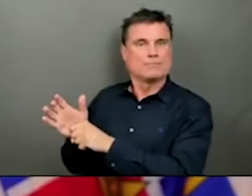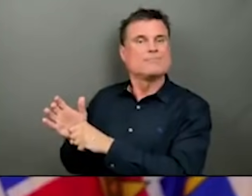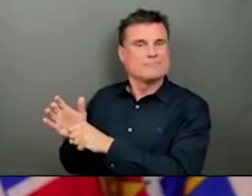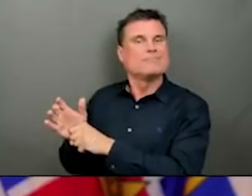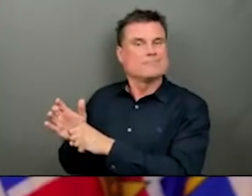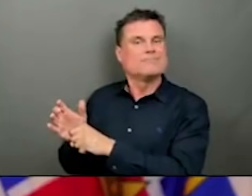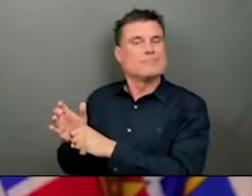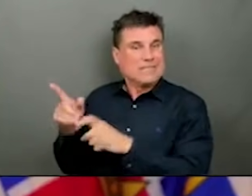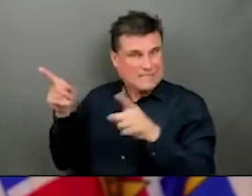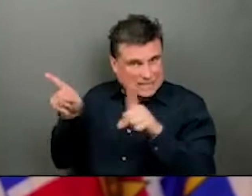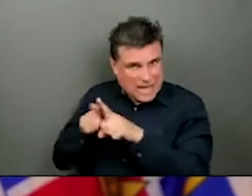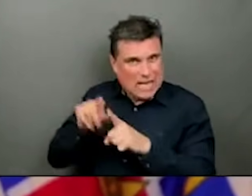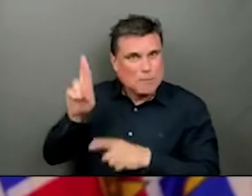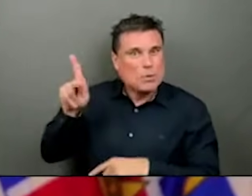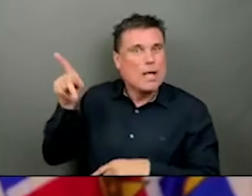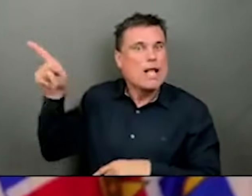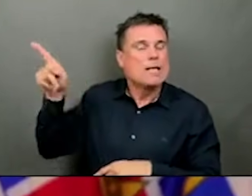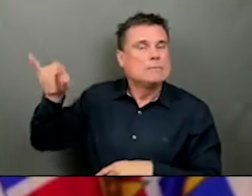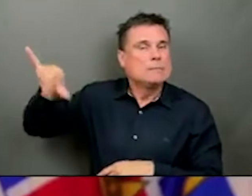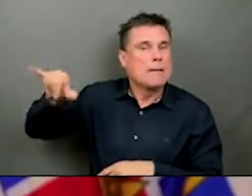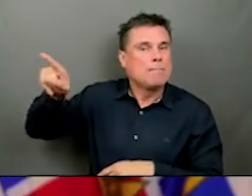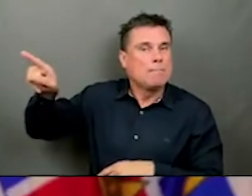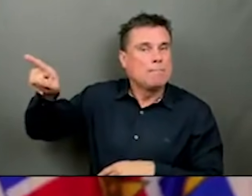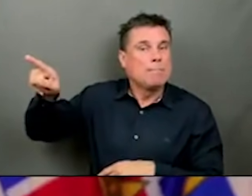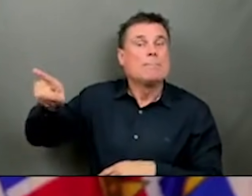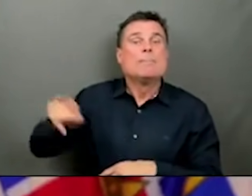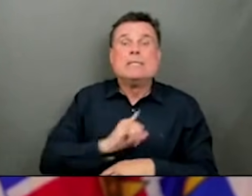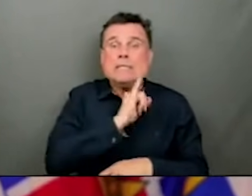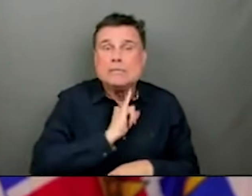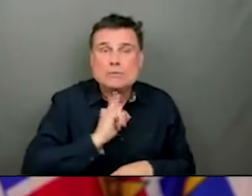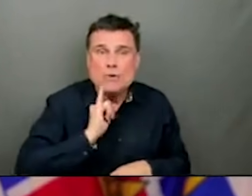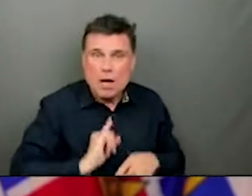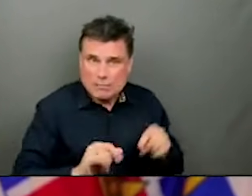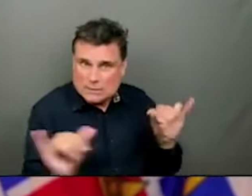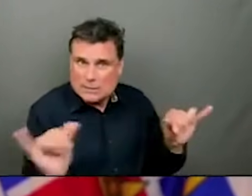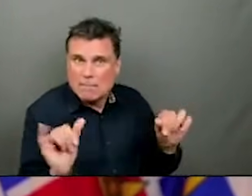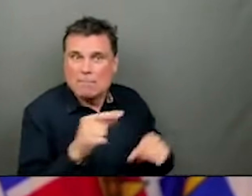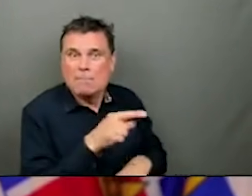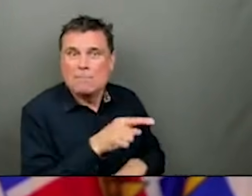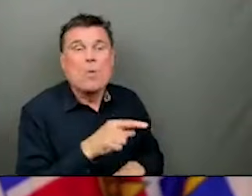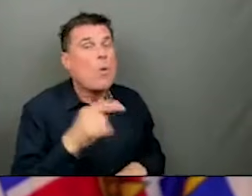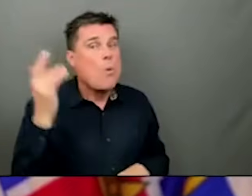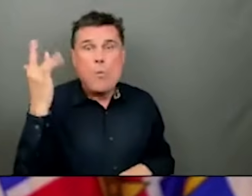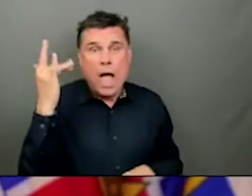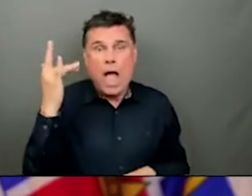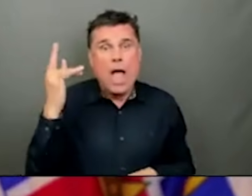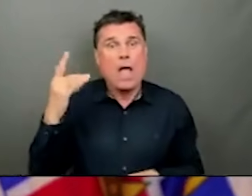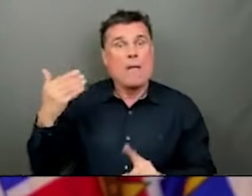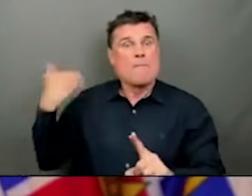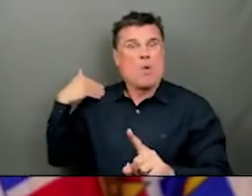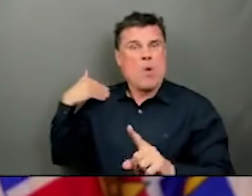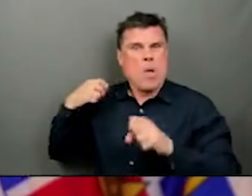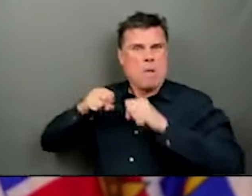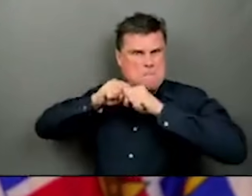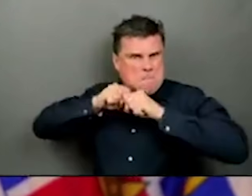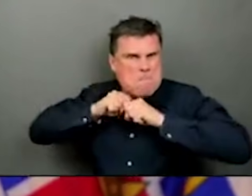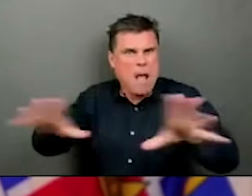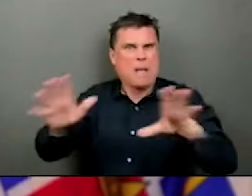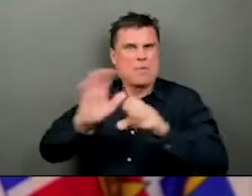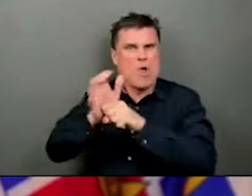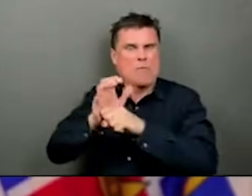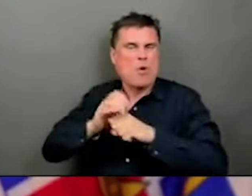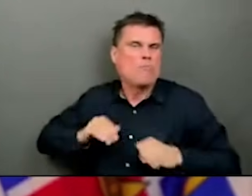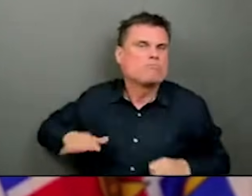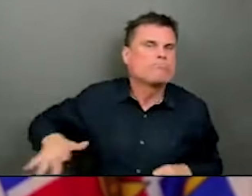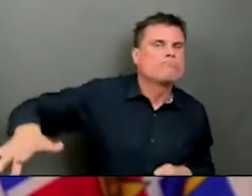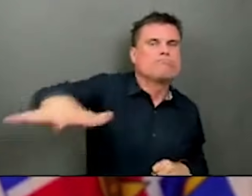are the real world experience that we're looking at to understand what might happen here. Right now, and we've seen this